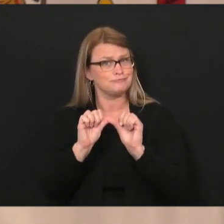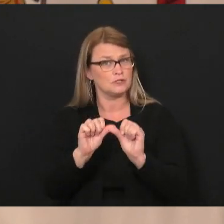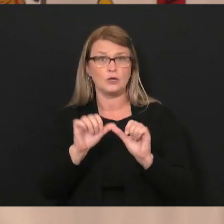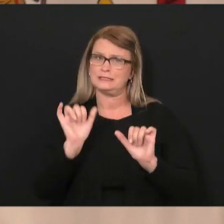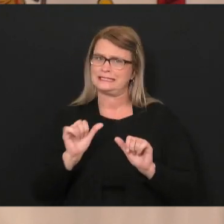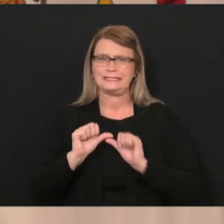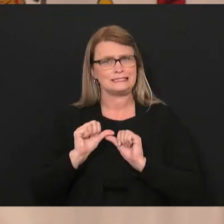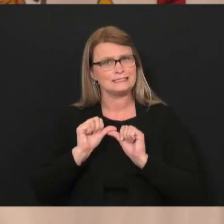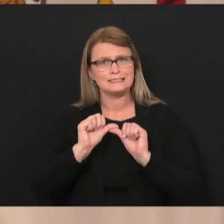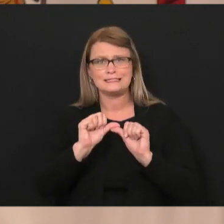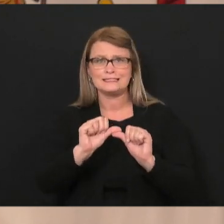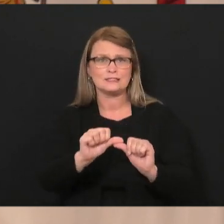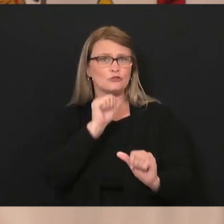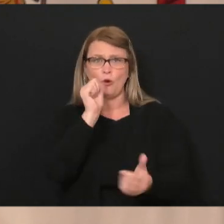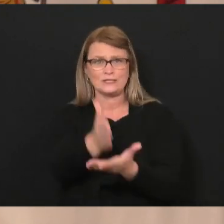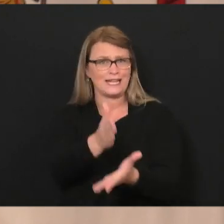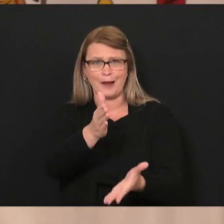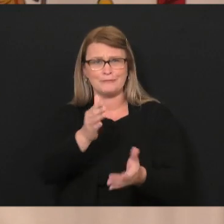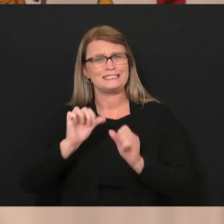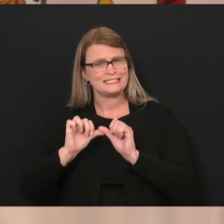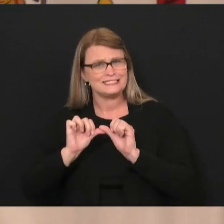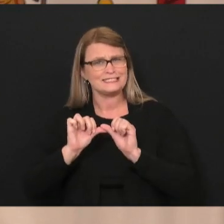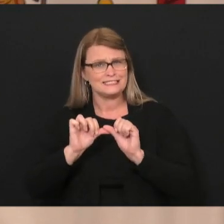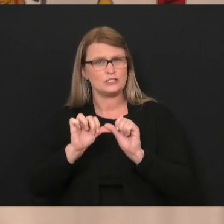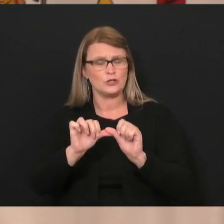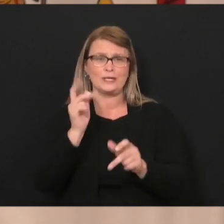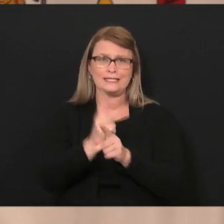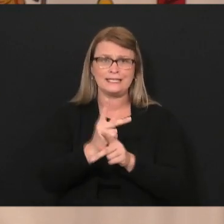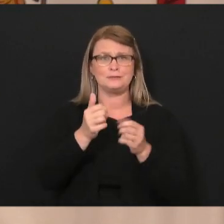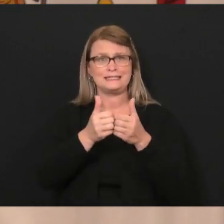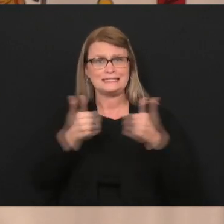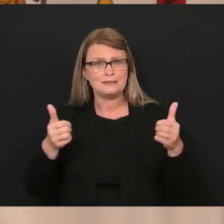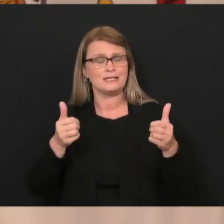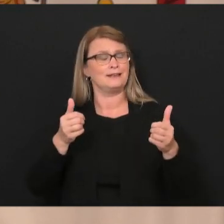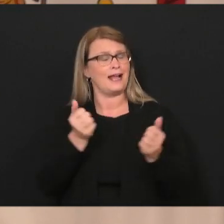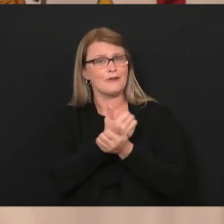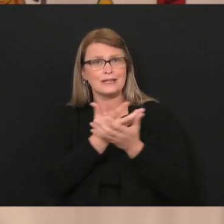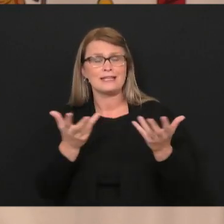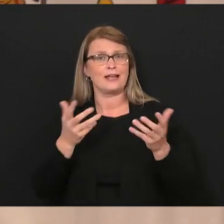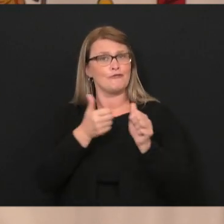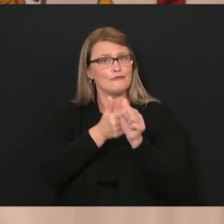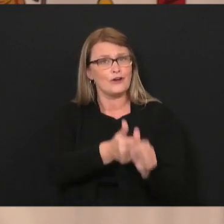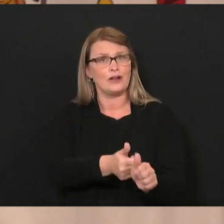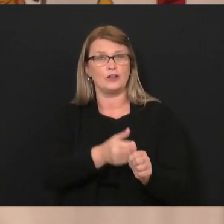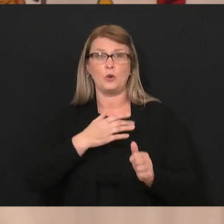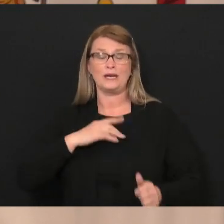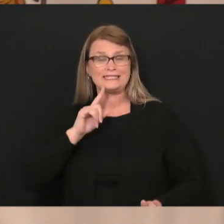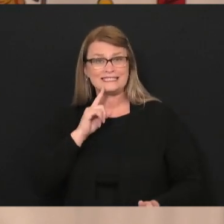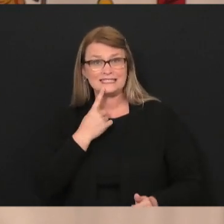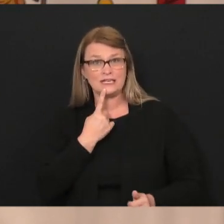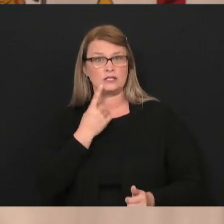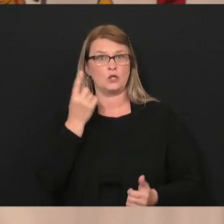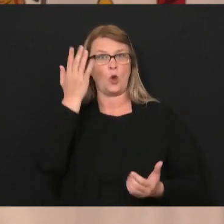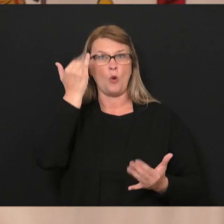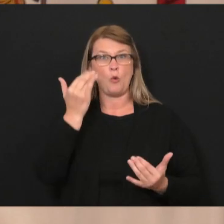on doing just exactly that. We've been serious about what we're doing, and that's why we keep kicking out this 4%,